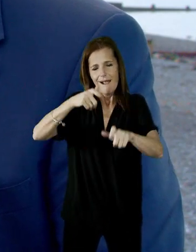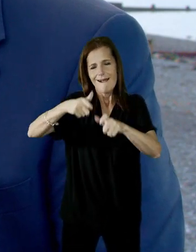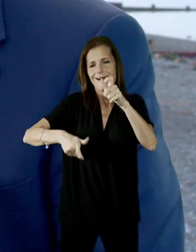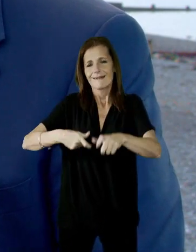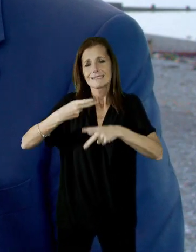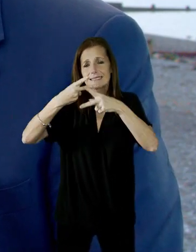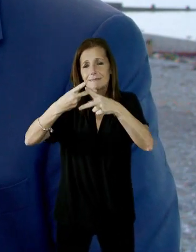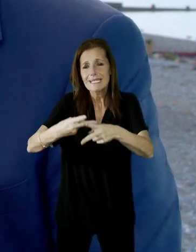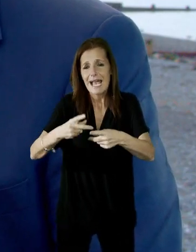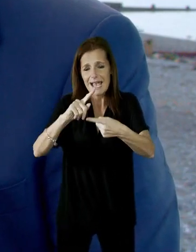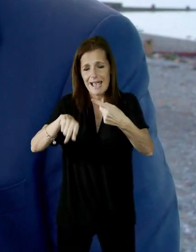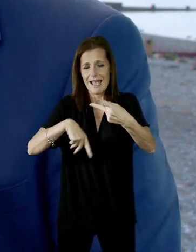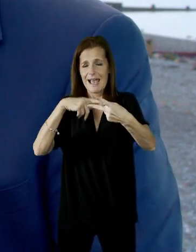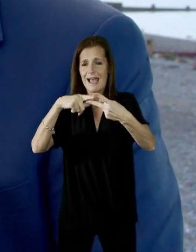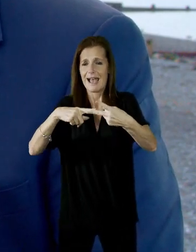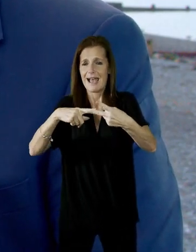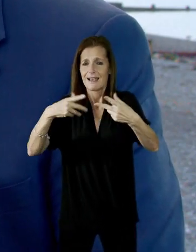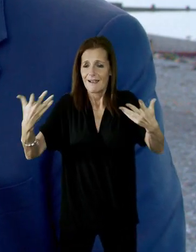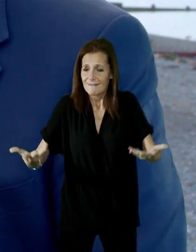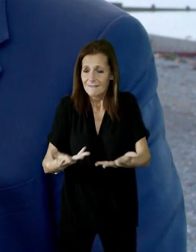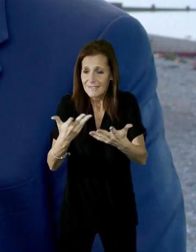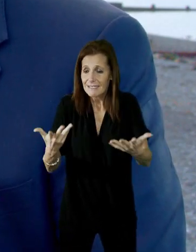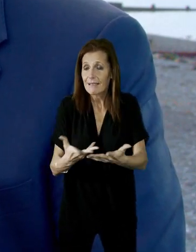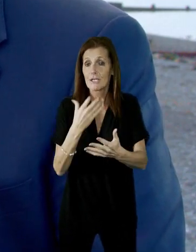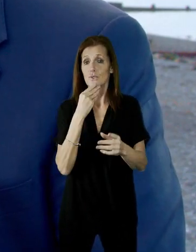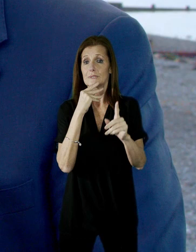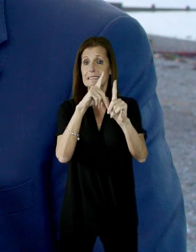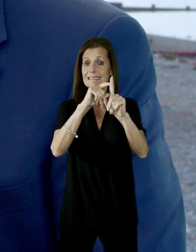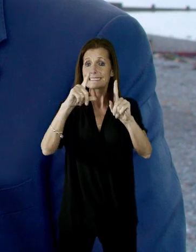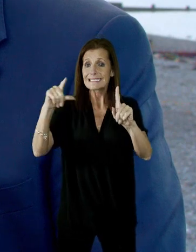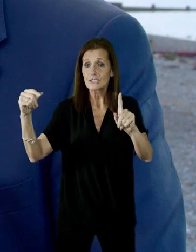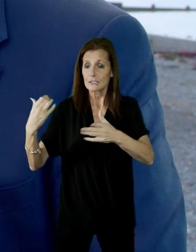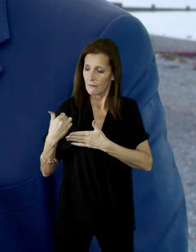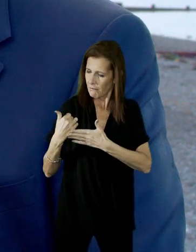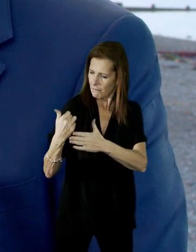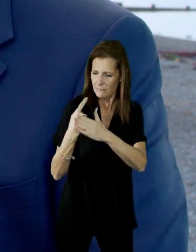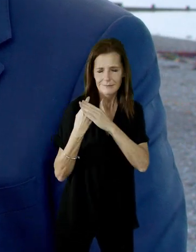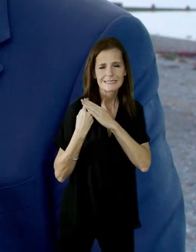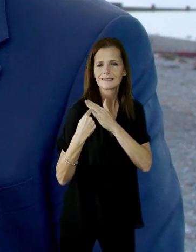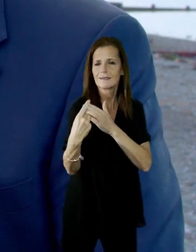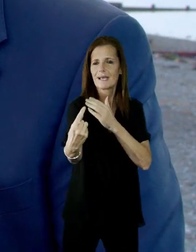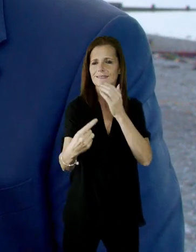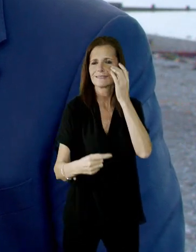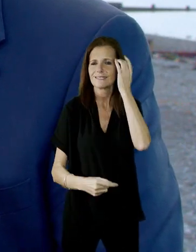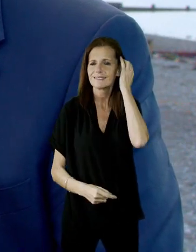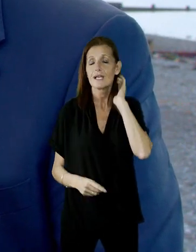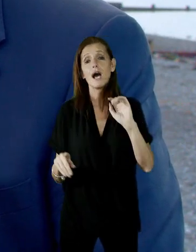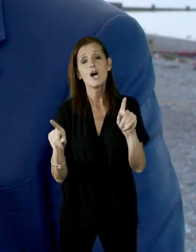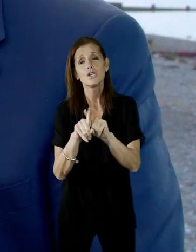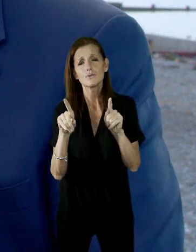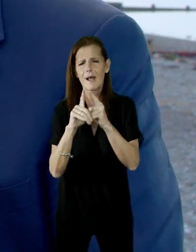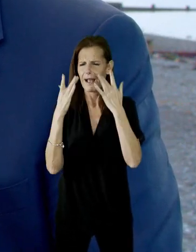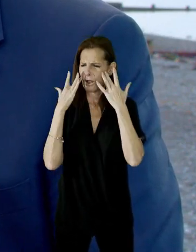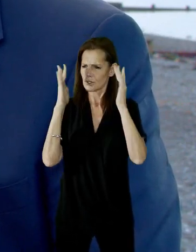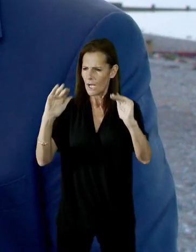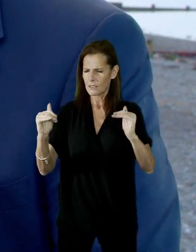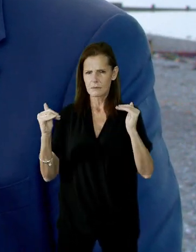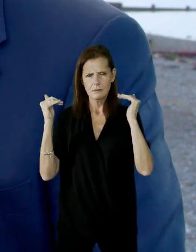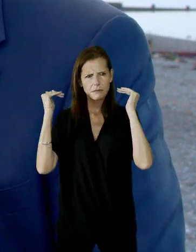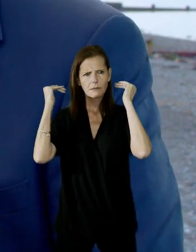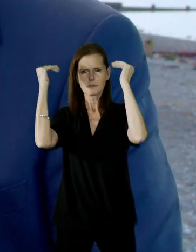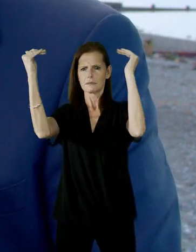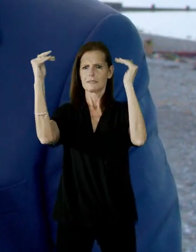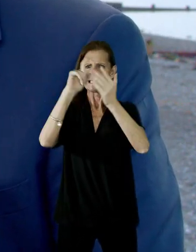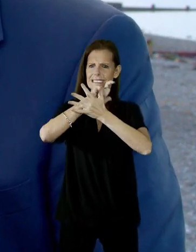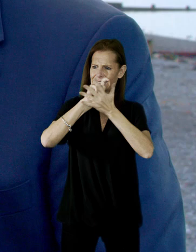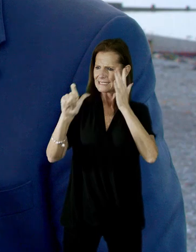facilities using digital applications to support independence, and also to showcase high-profile disabled